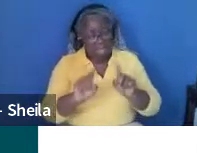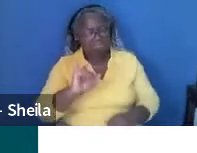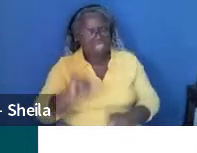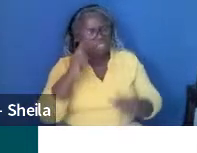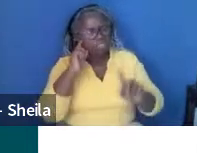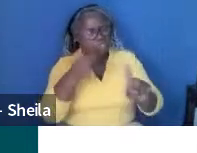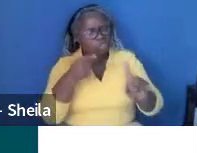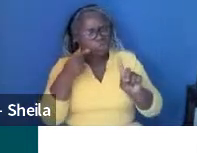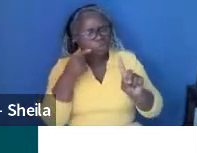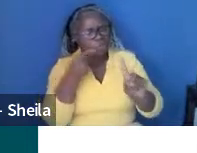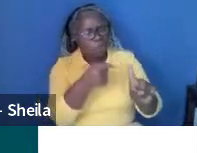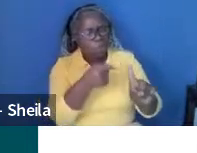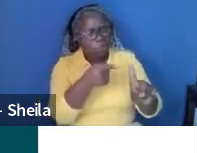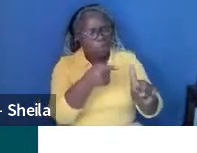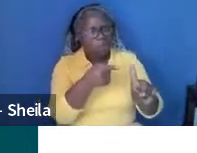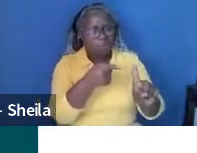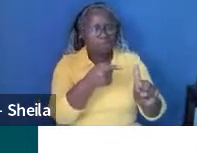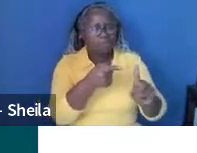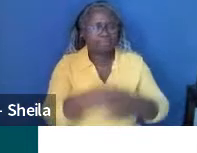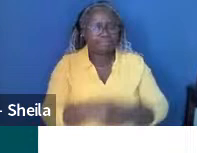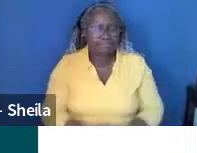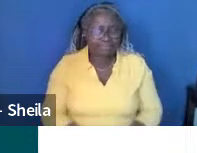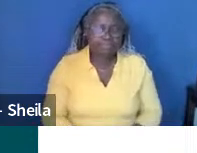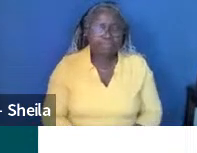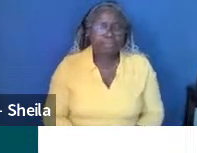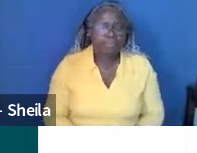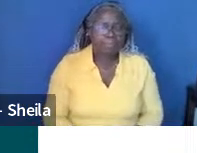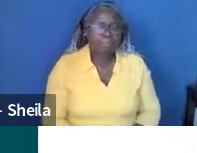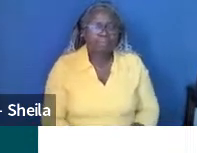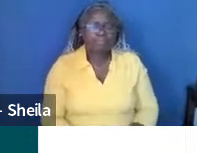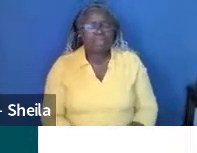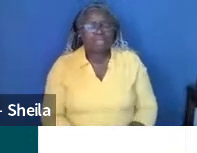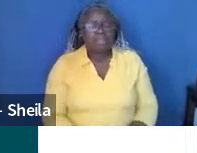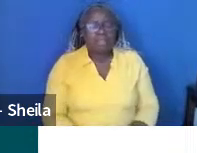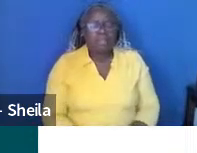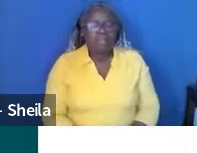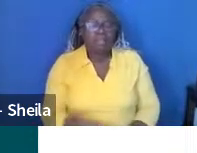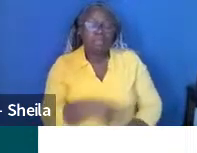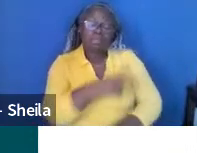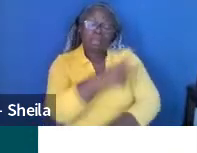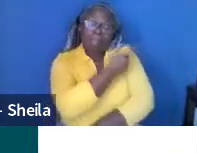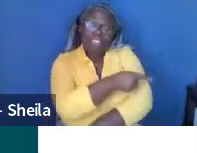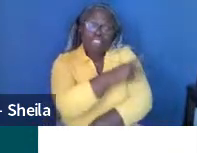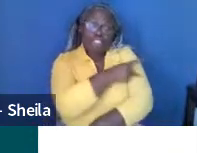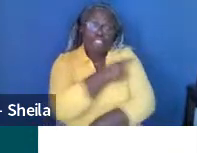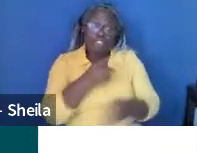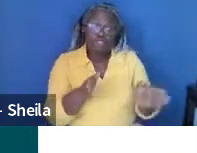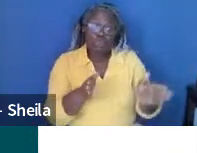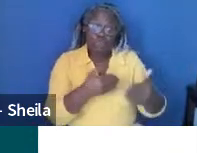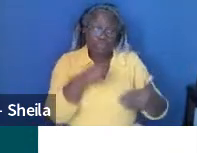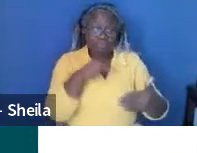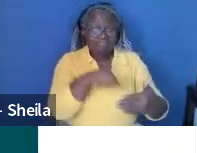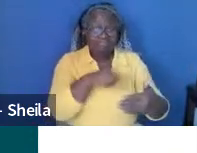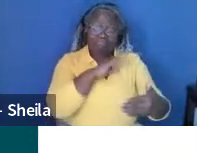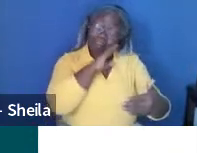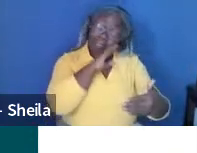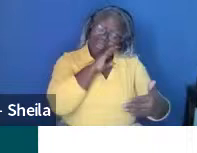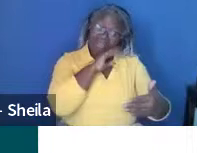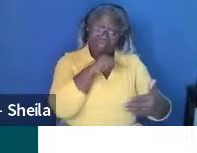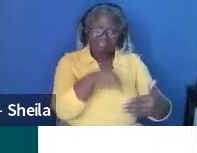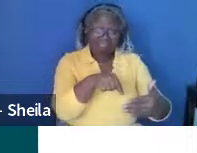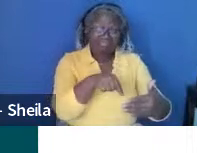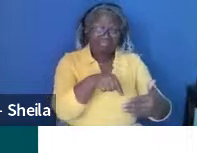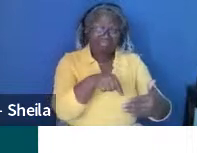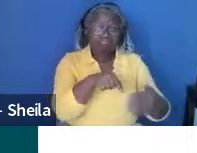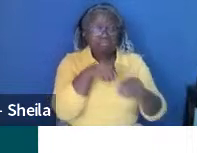the accessible patient bedroom, nothing especially different here. You come in the room through